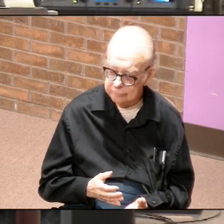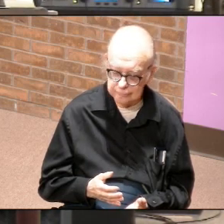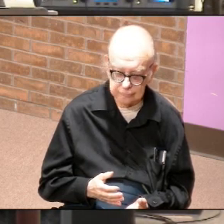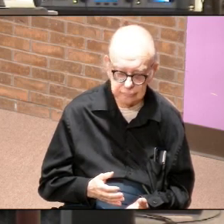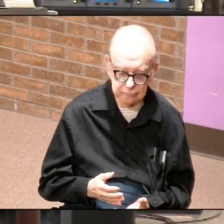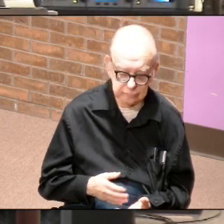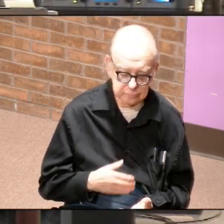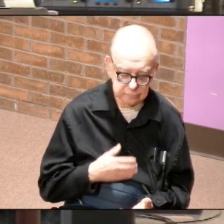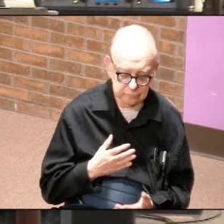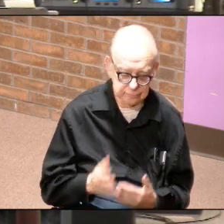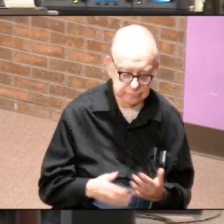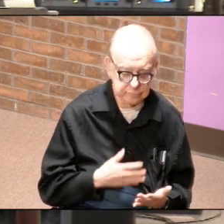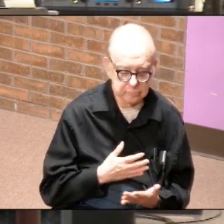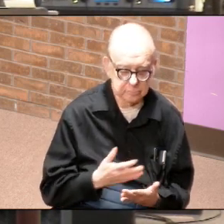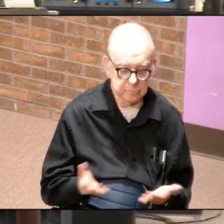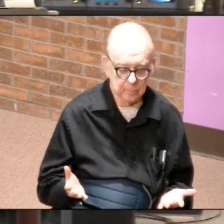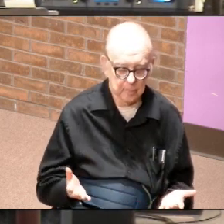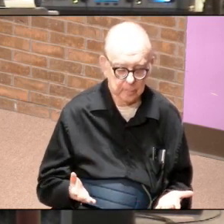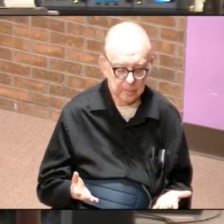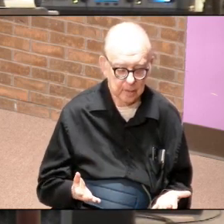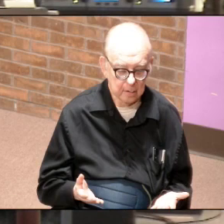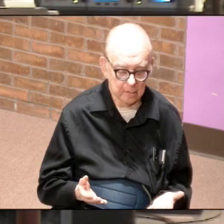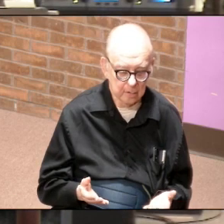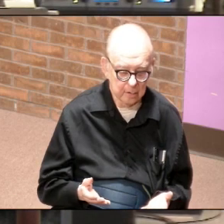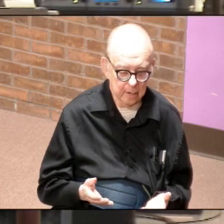and the next thing you know, the house is on fire.